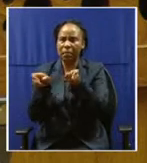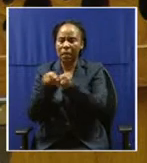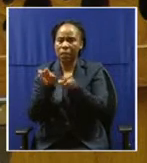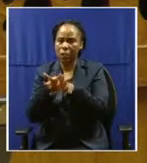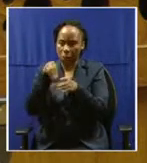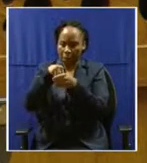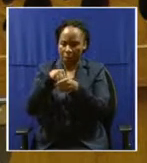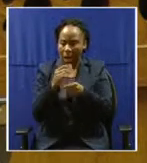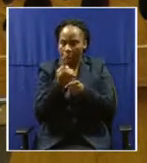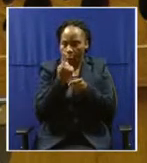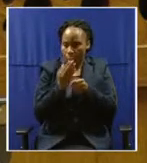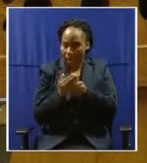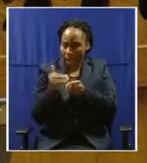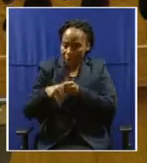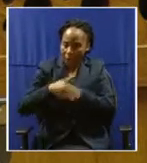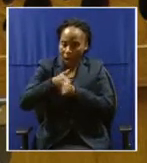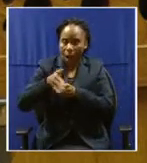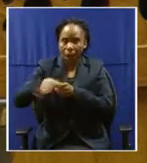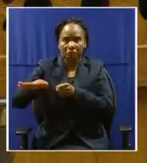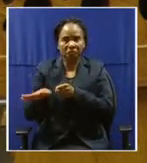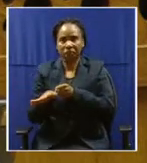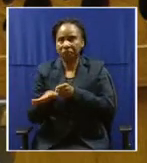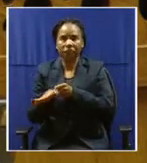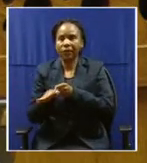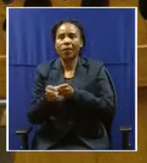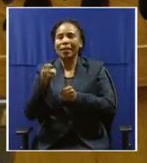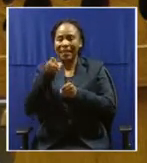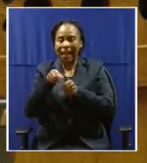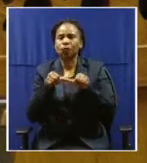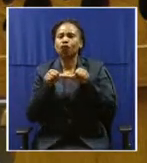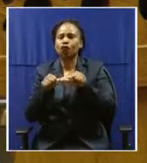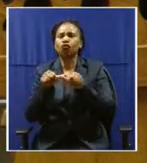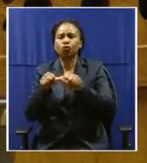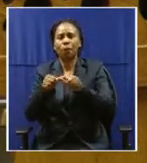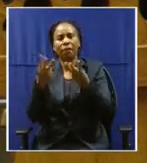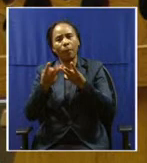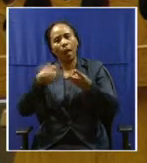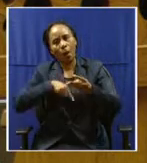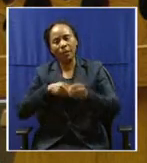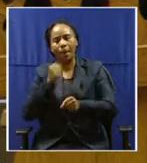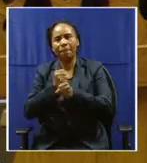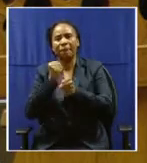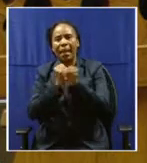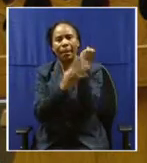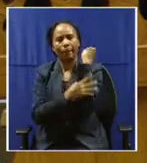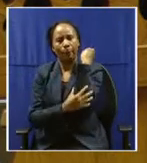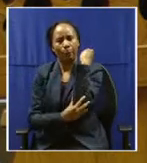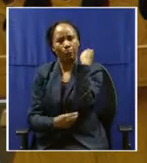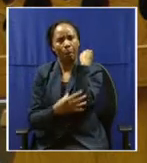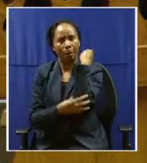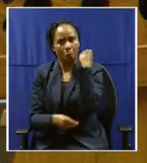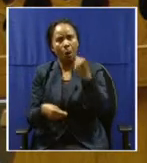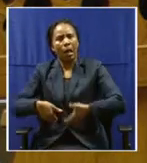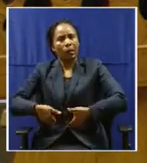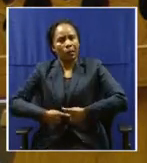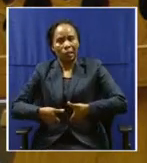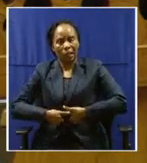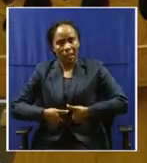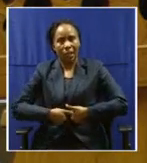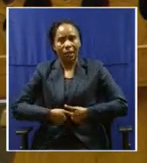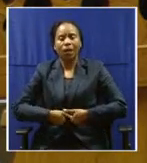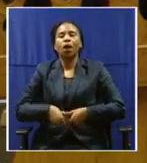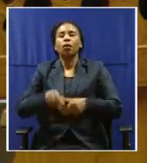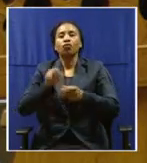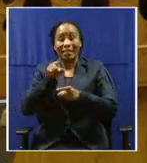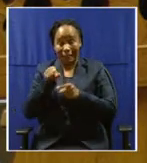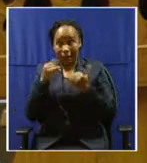that continues to impoverish our people and which this pandemic has